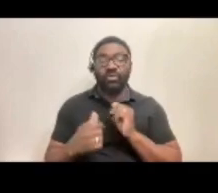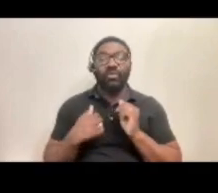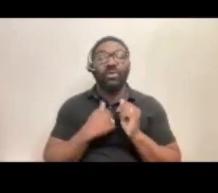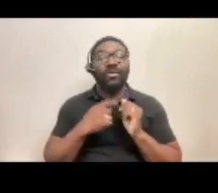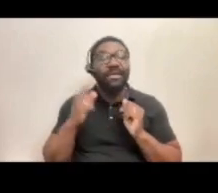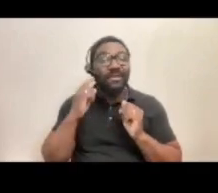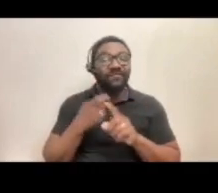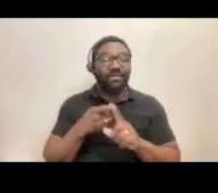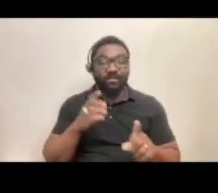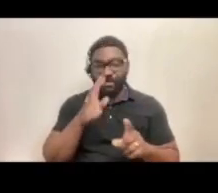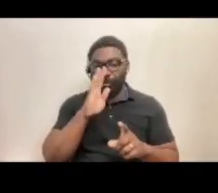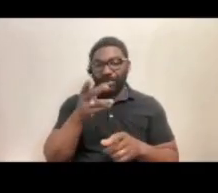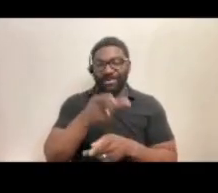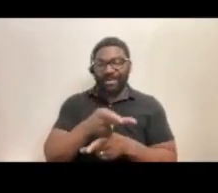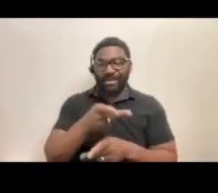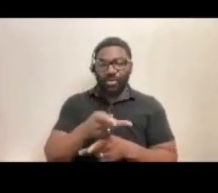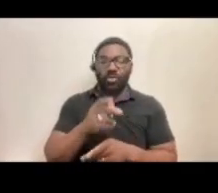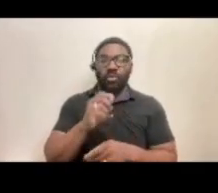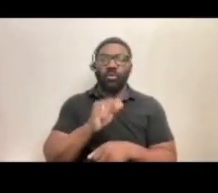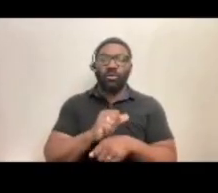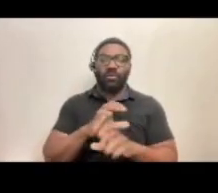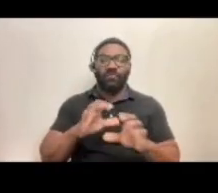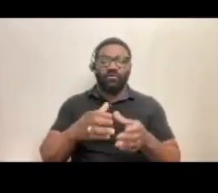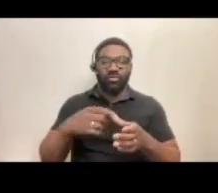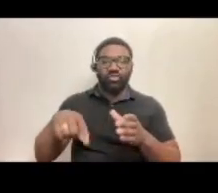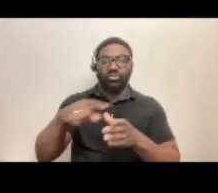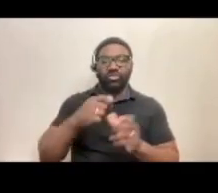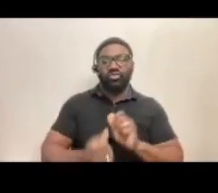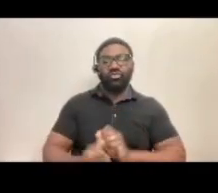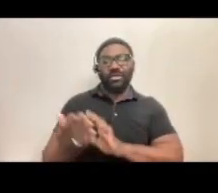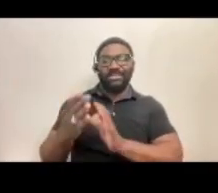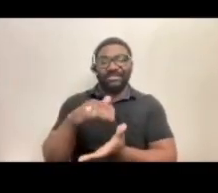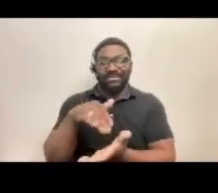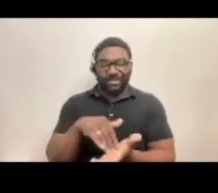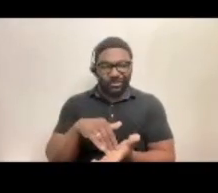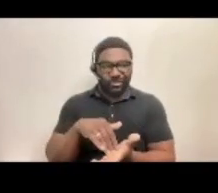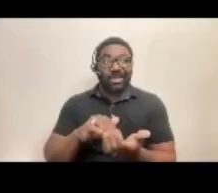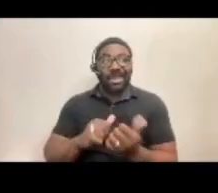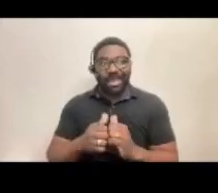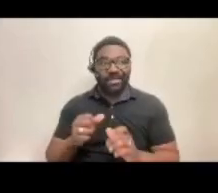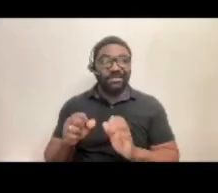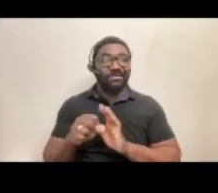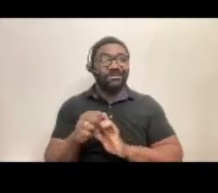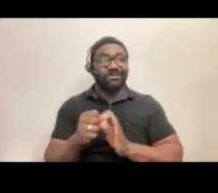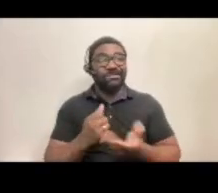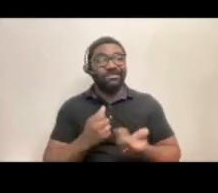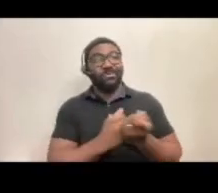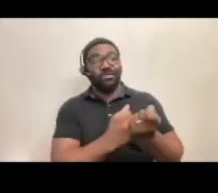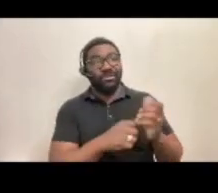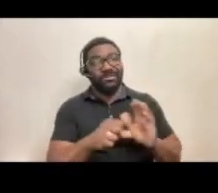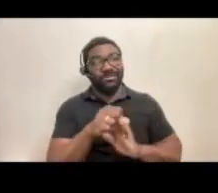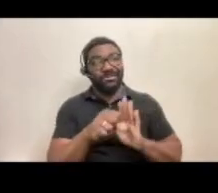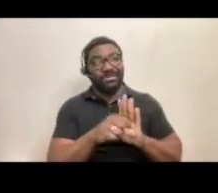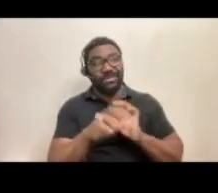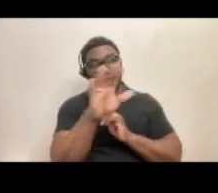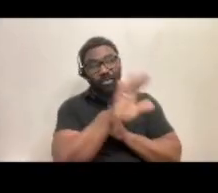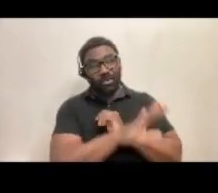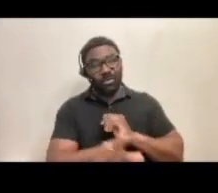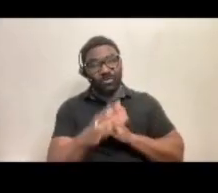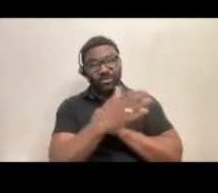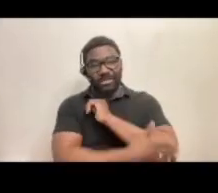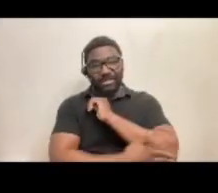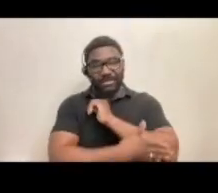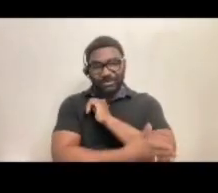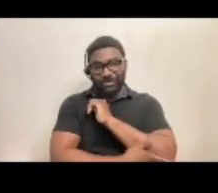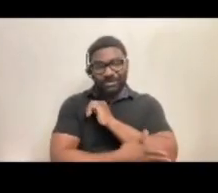Care Workforce Strategy Center and the work that they do to support states across the country. So again, lots to get into. We'll go to the next